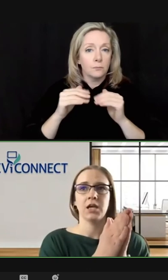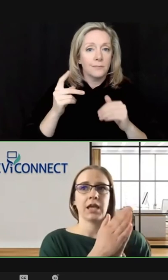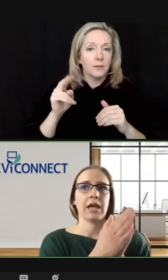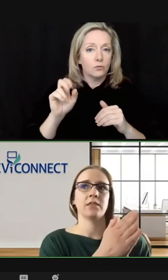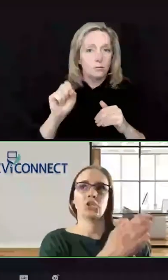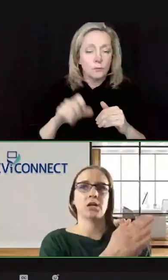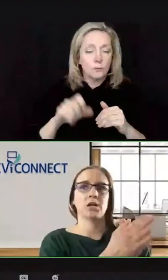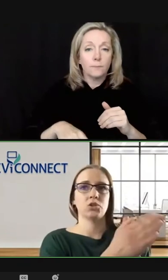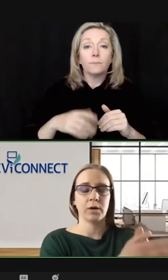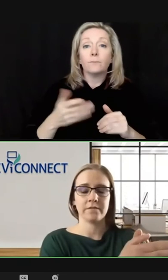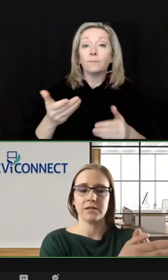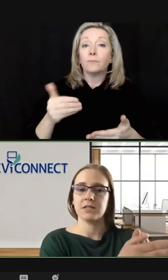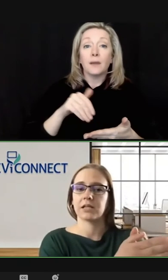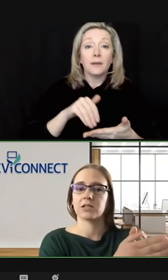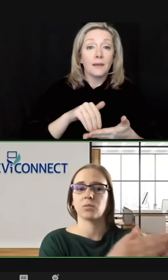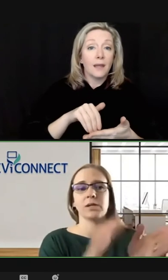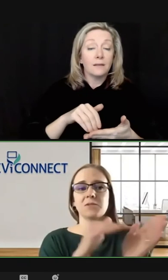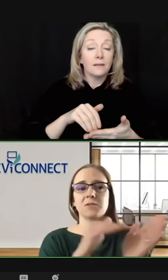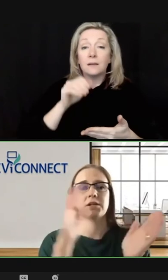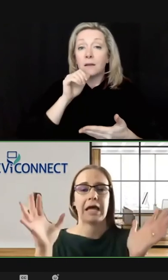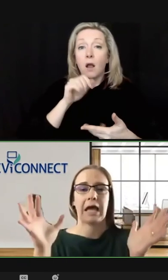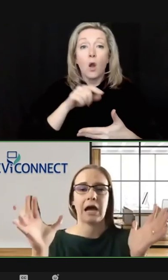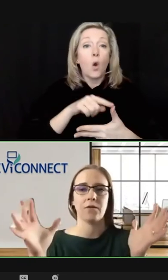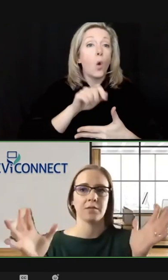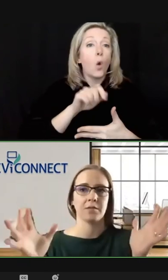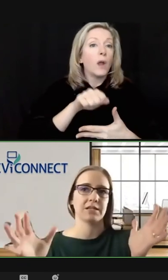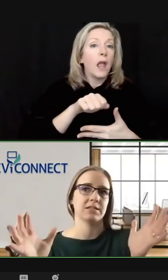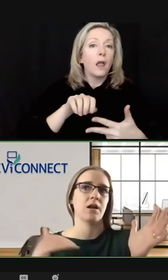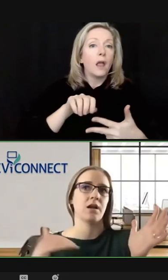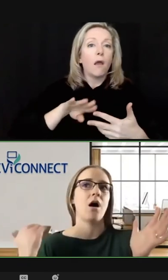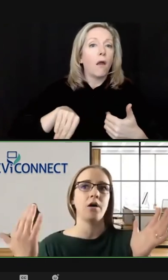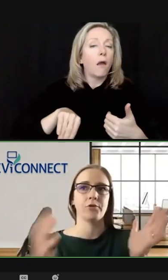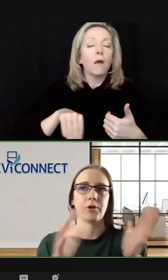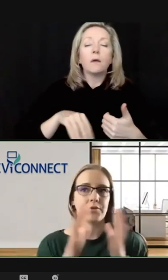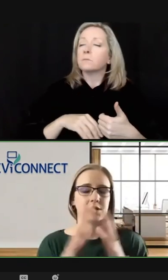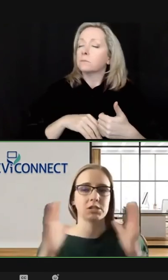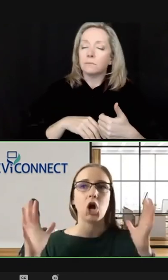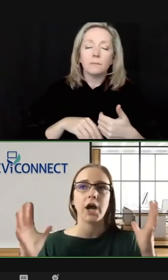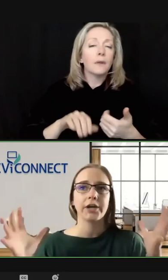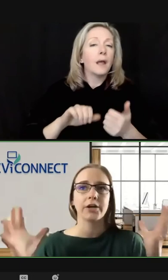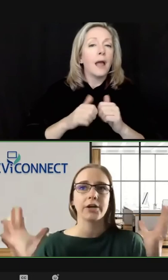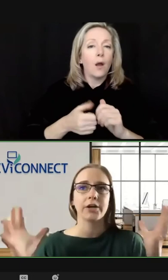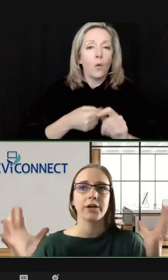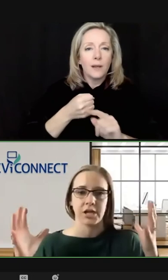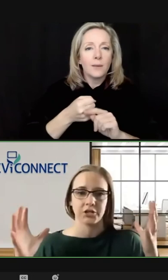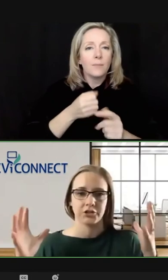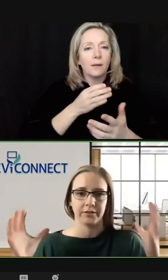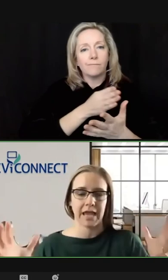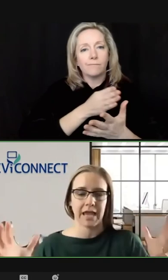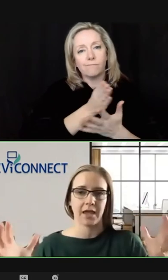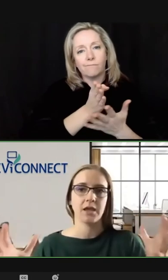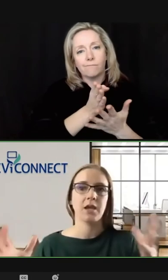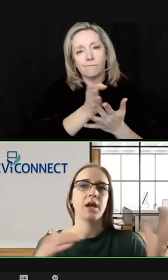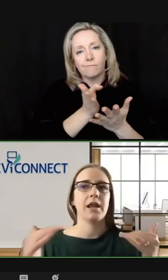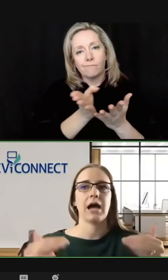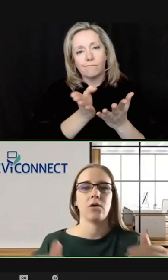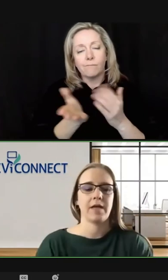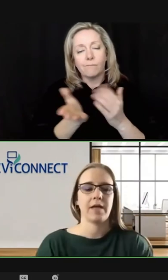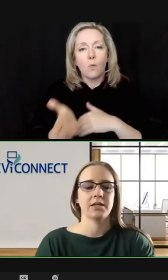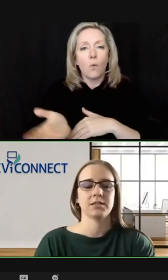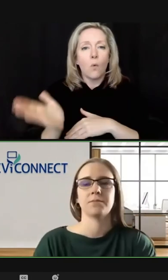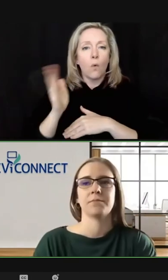at, can the child do one of these things? We need to be looking at how the impact is throughout their entire educational day